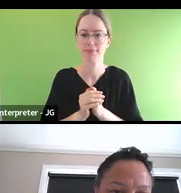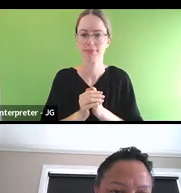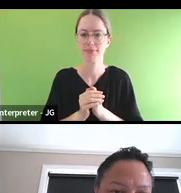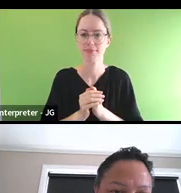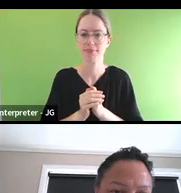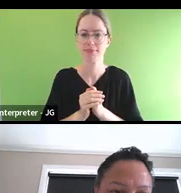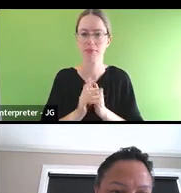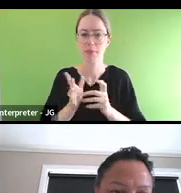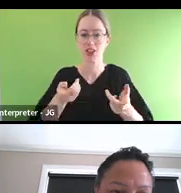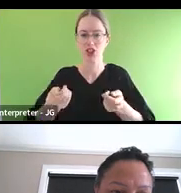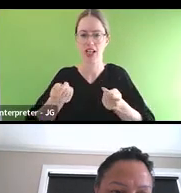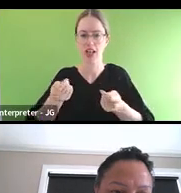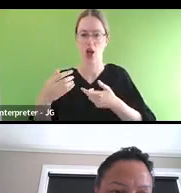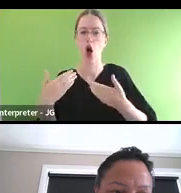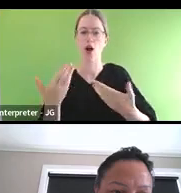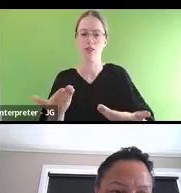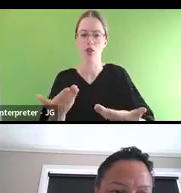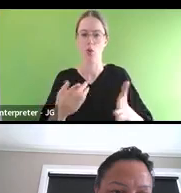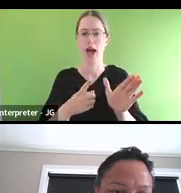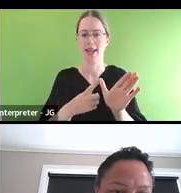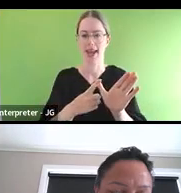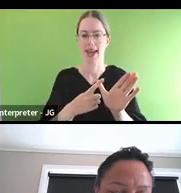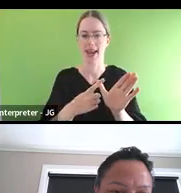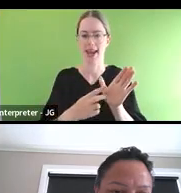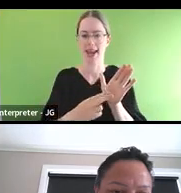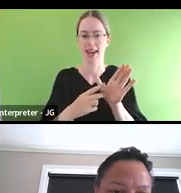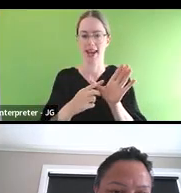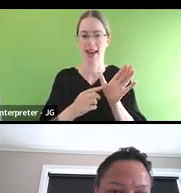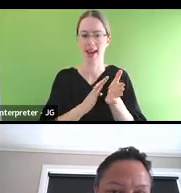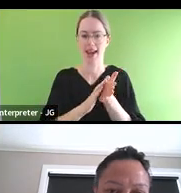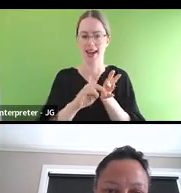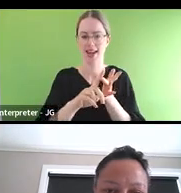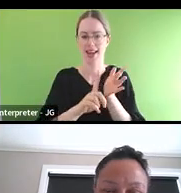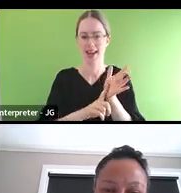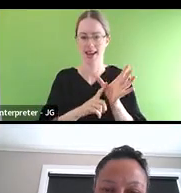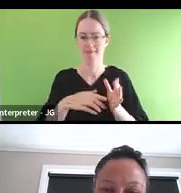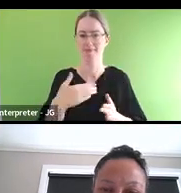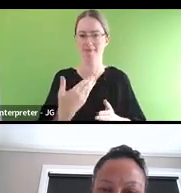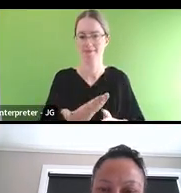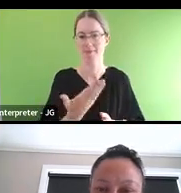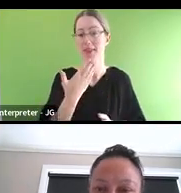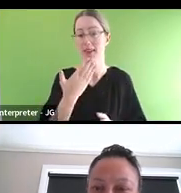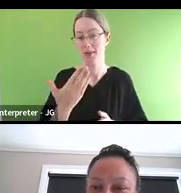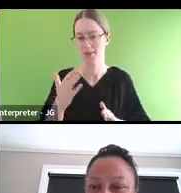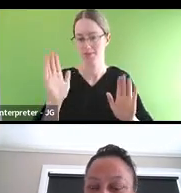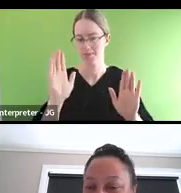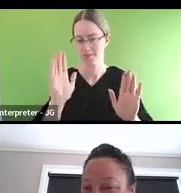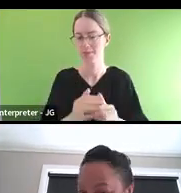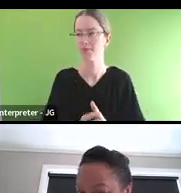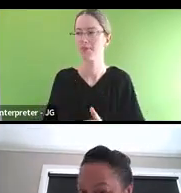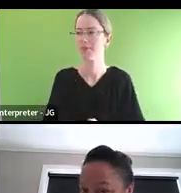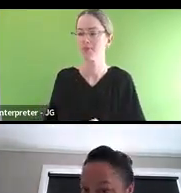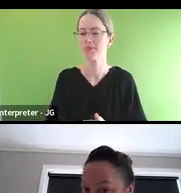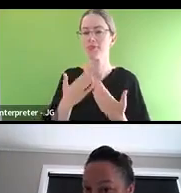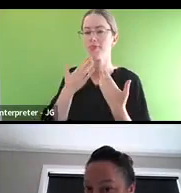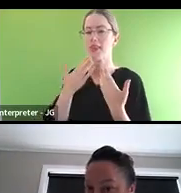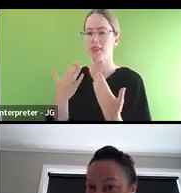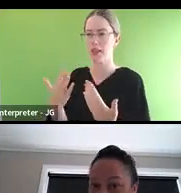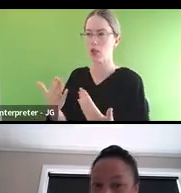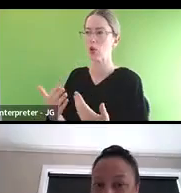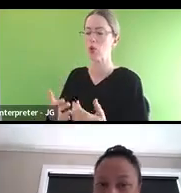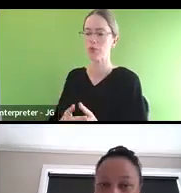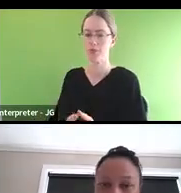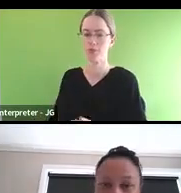moving the chair to Anahila. So thank you, everyone. Have a good day. Thank you. Thank you, Madam Chair.